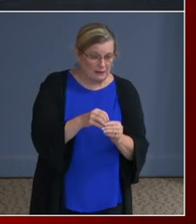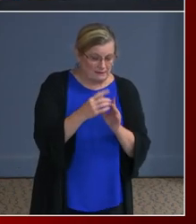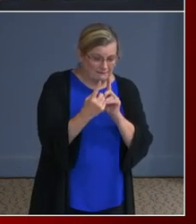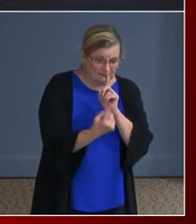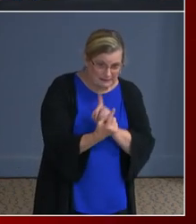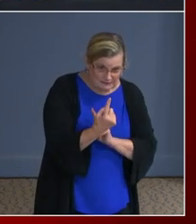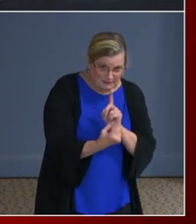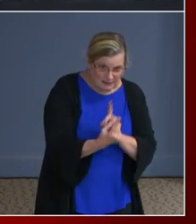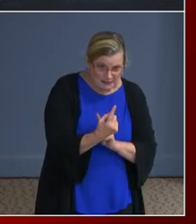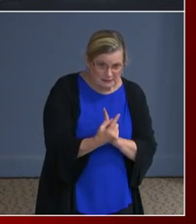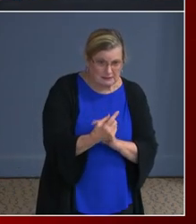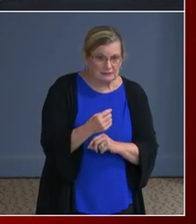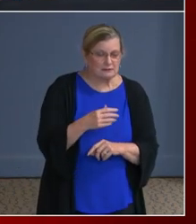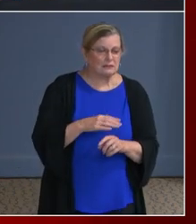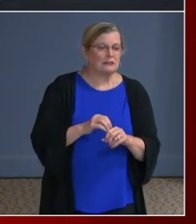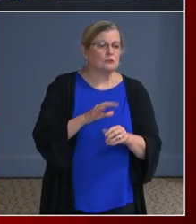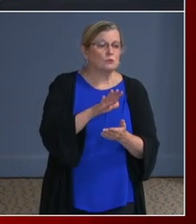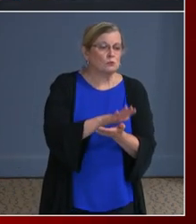for such.